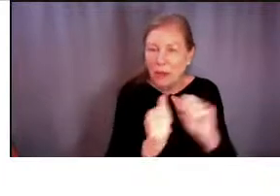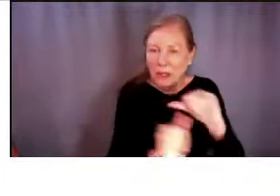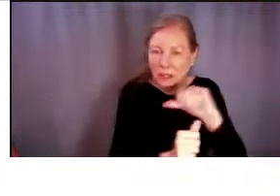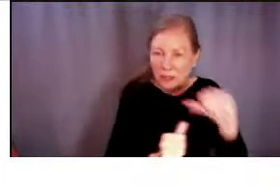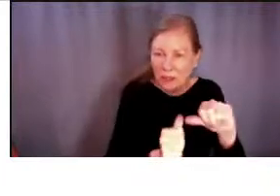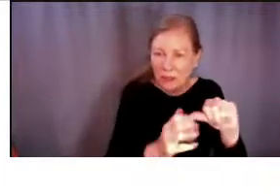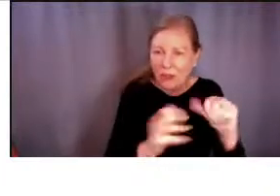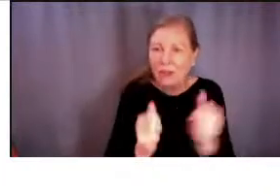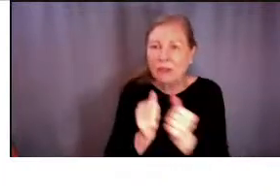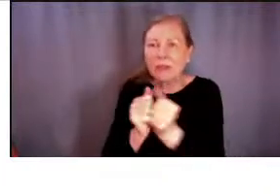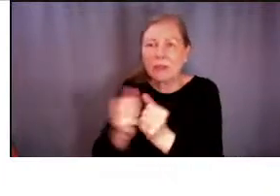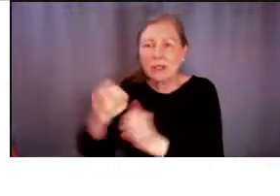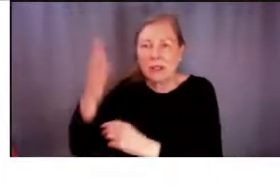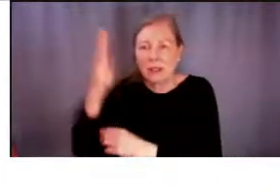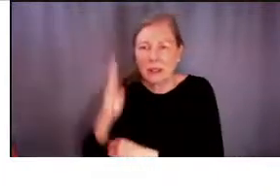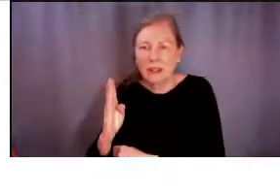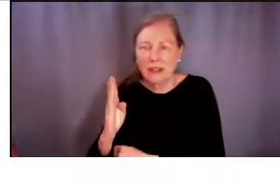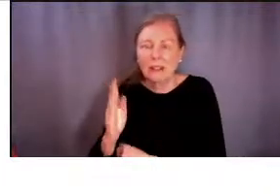together.